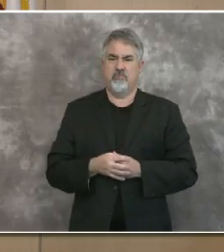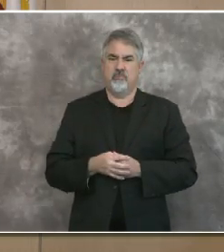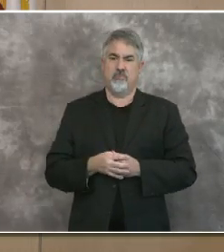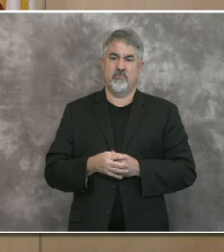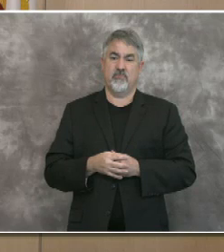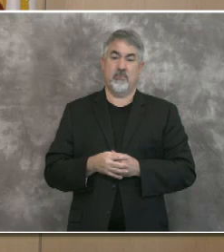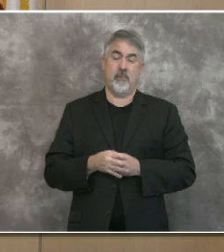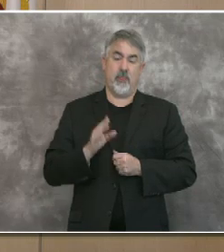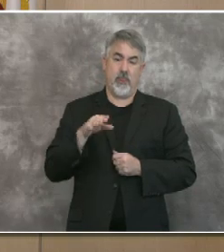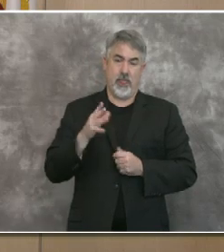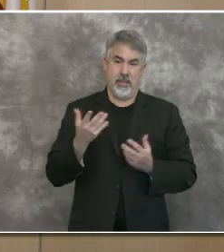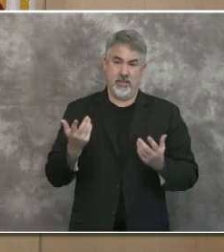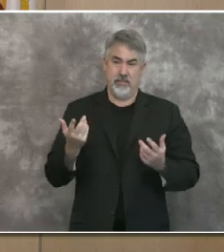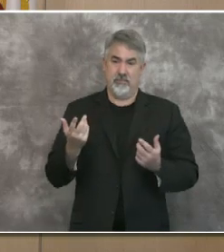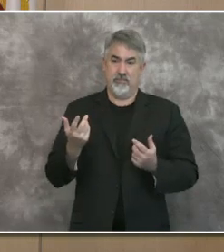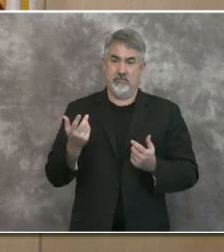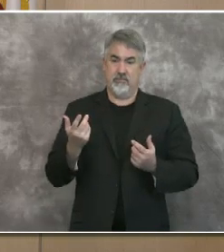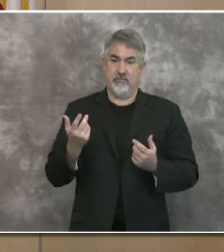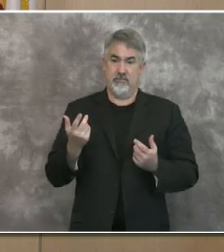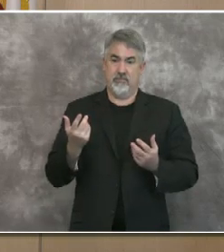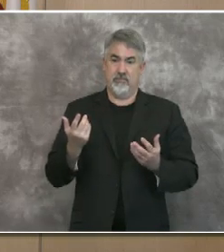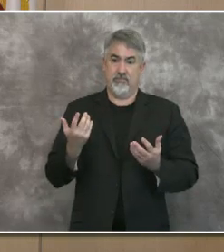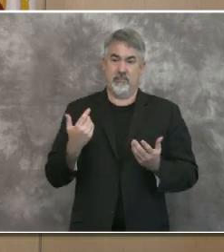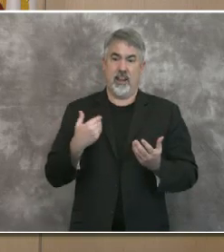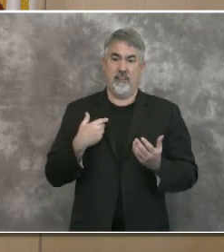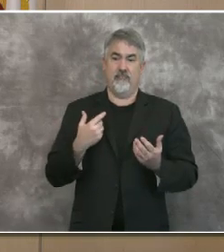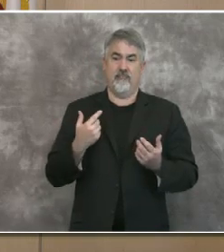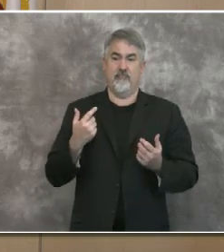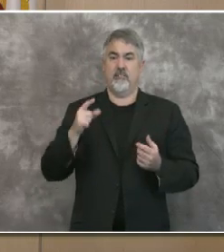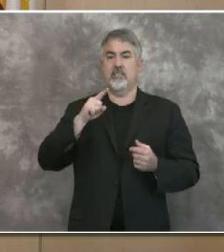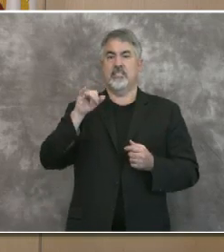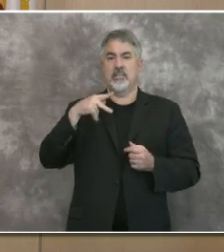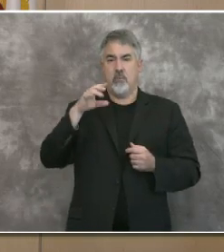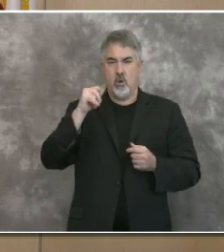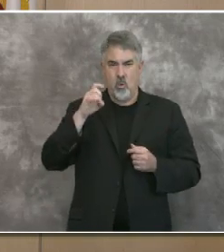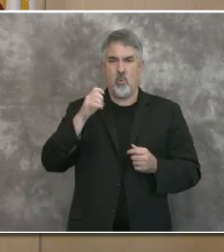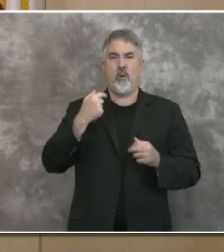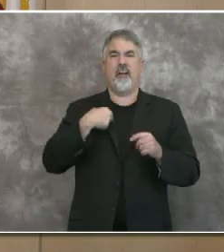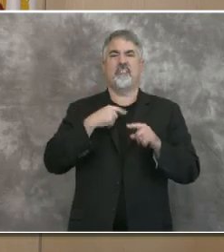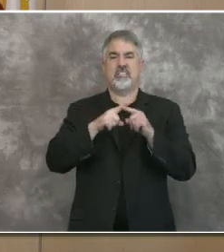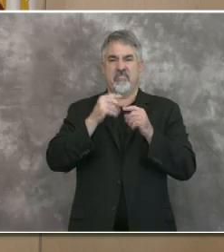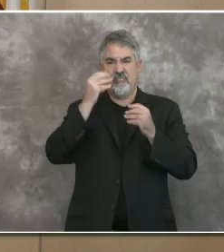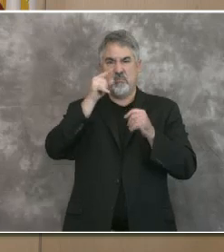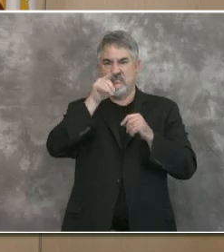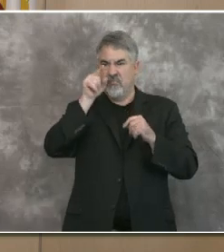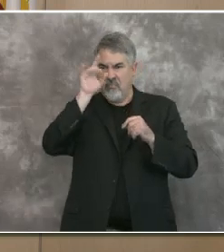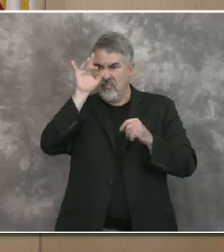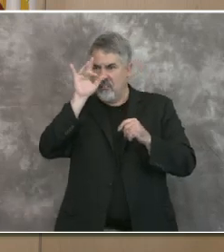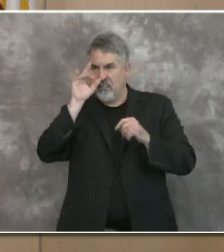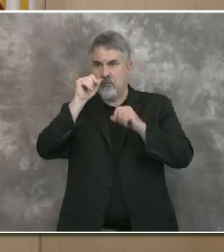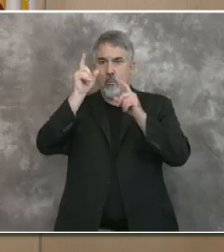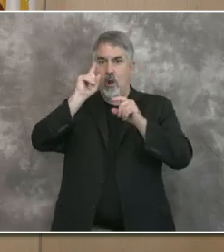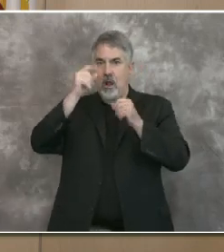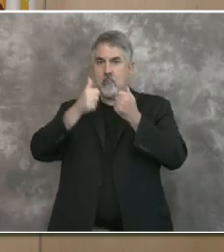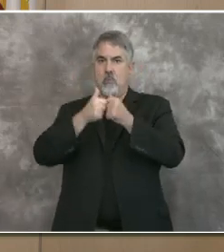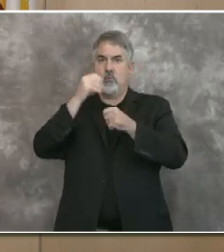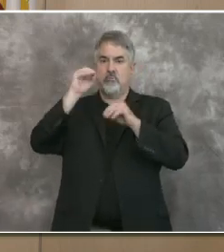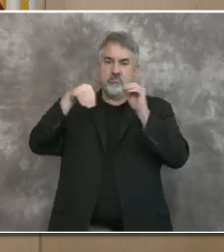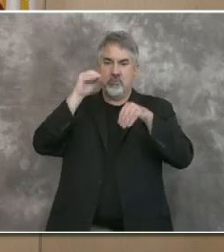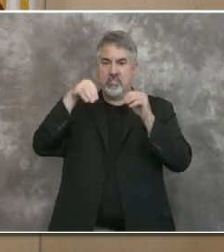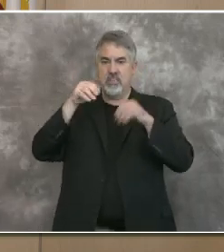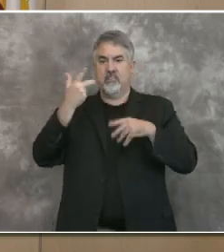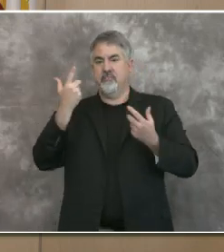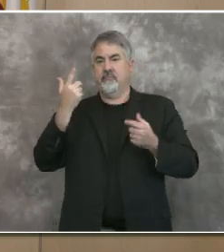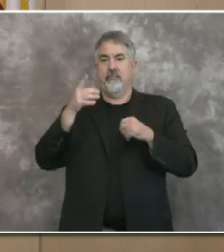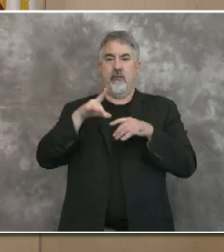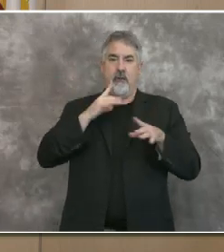provided in numerous formats, including zip code, race, and ethnicity for both the cases as well